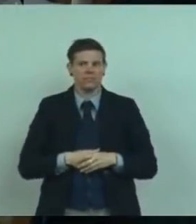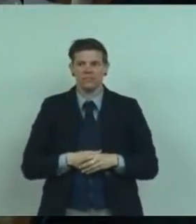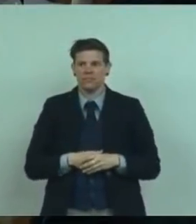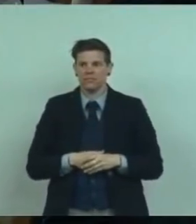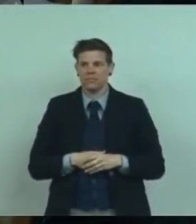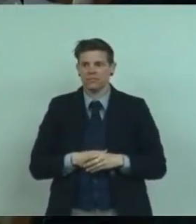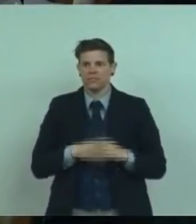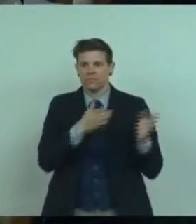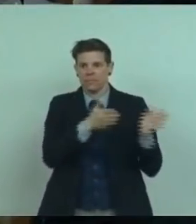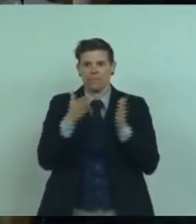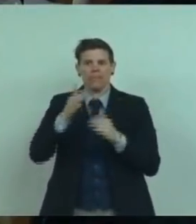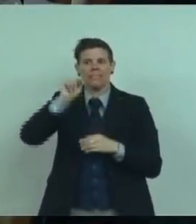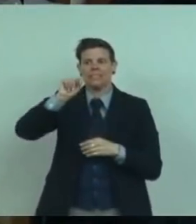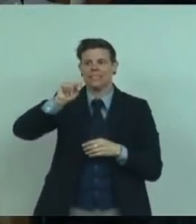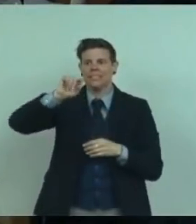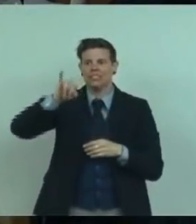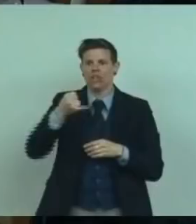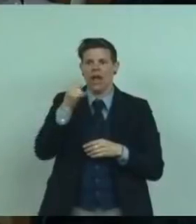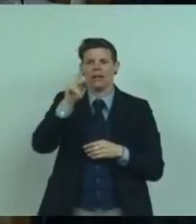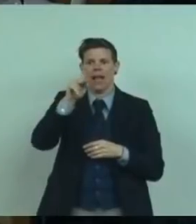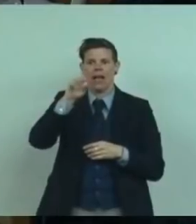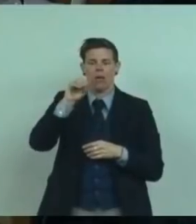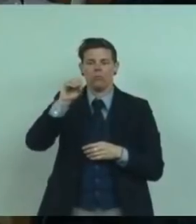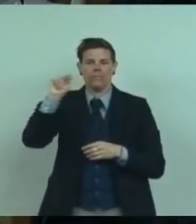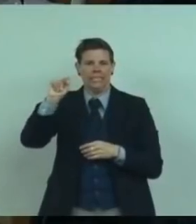KOAT. TJ, you are unmuted.